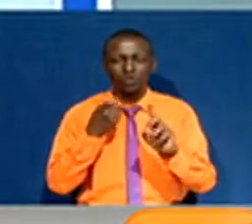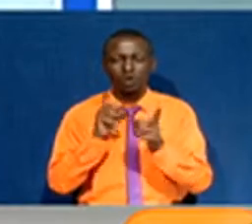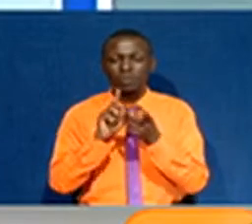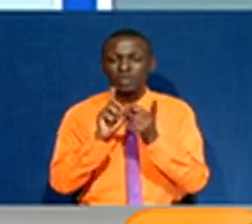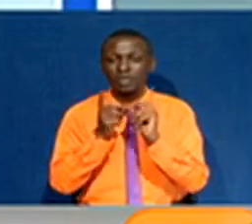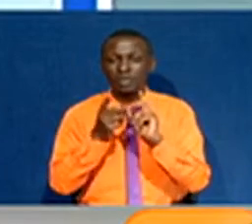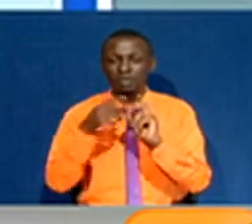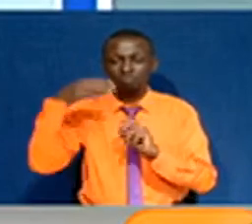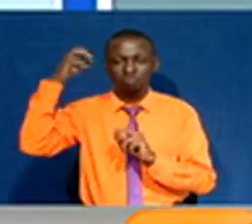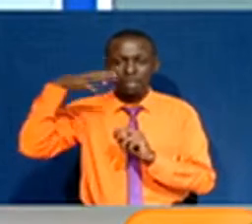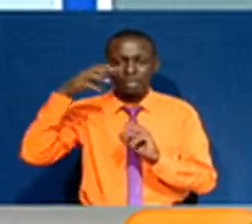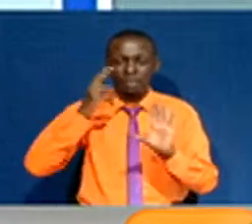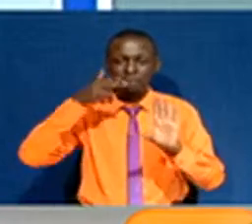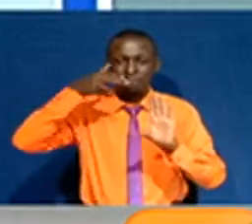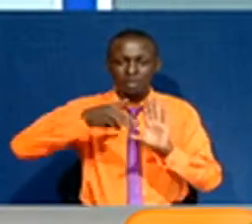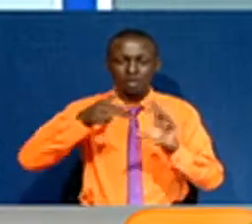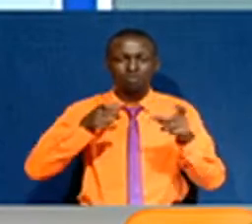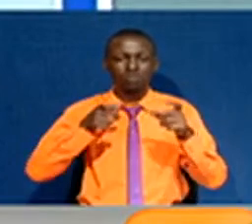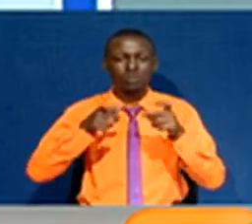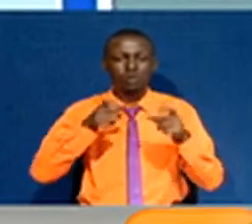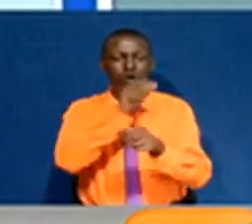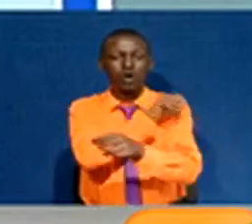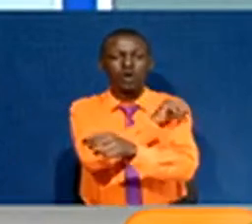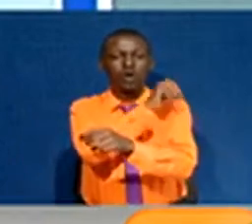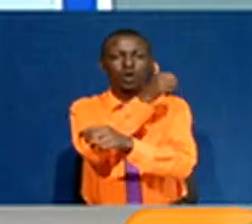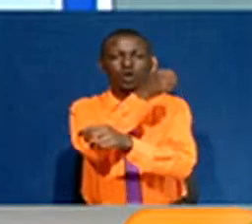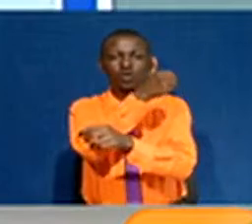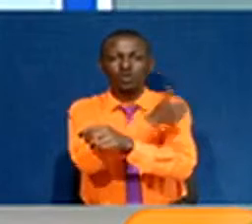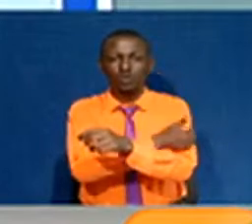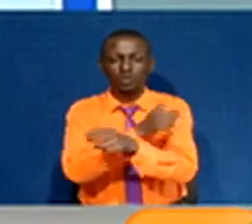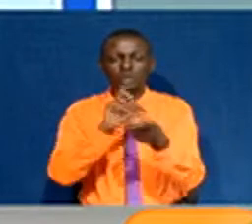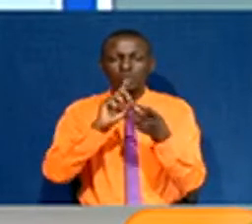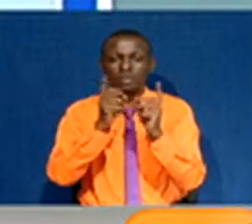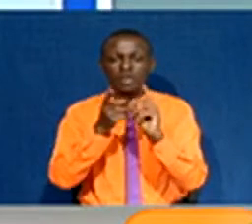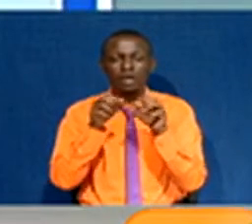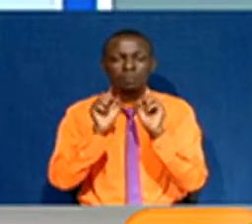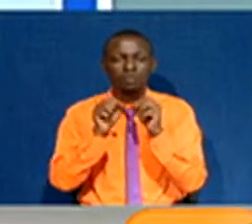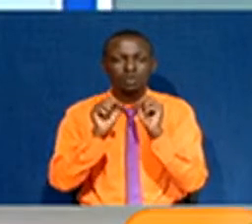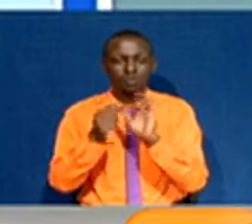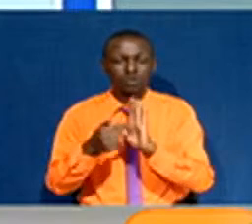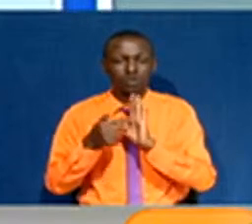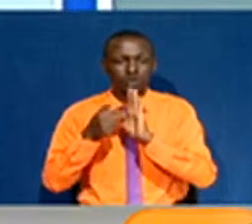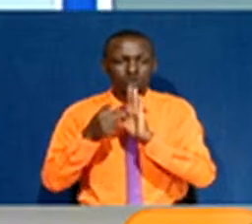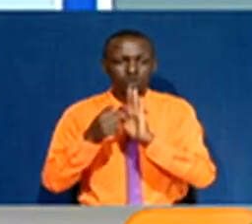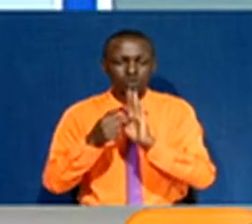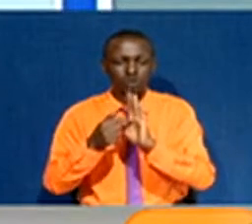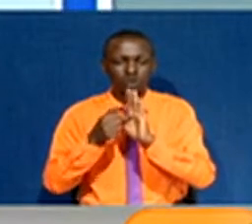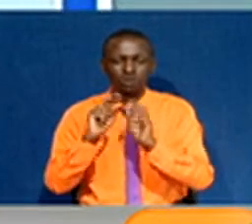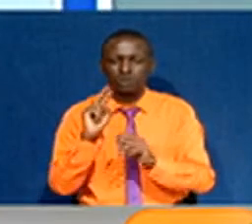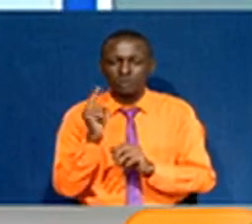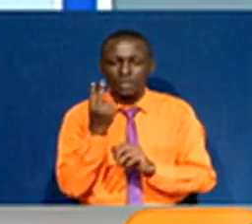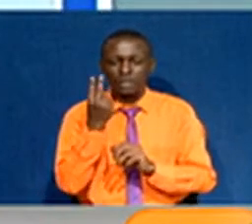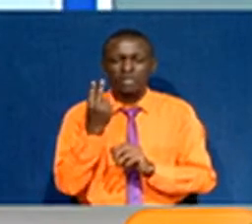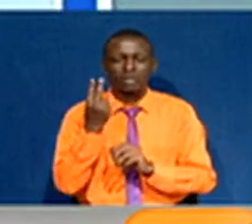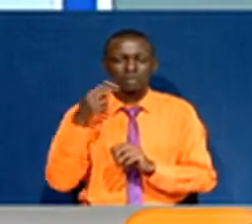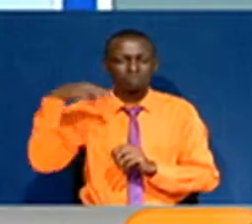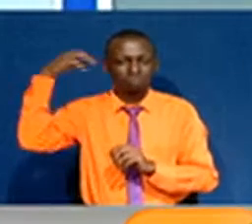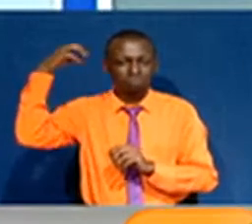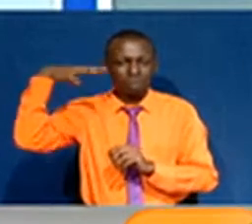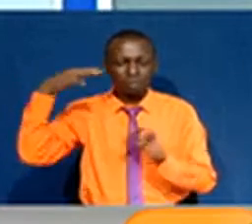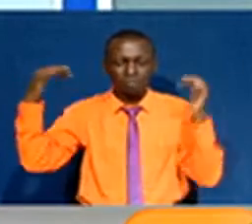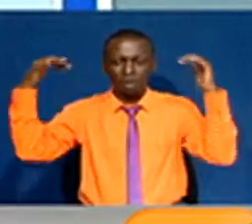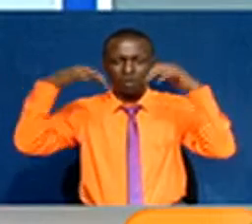the Energy and Petroleum Regulatory Authority, data that informs the second e-mobility forum hosted by Kenya